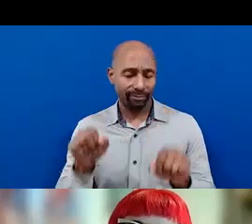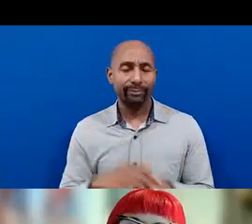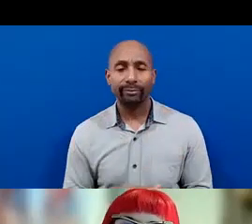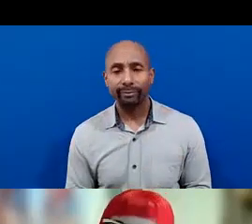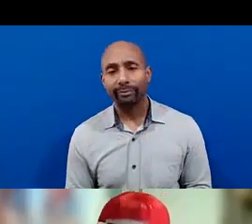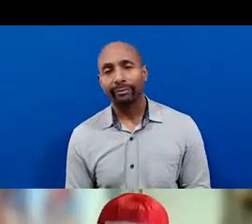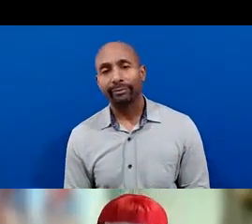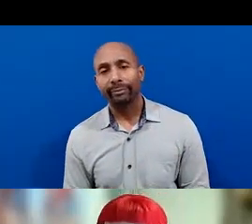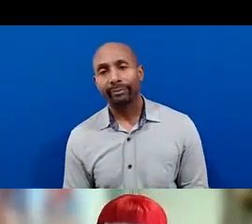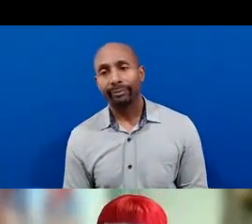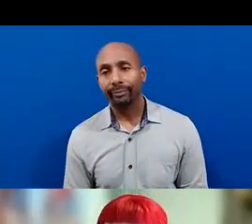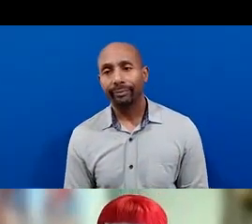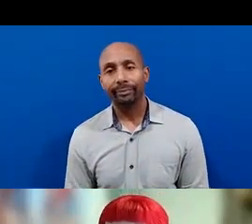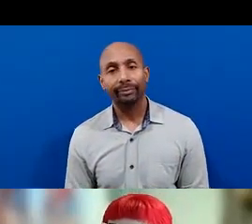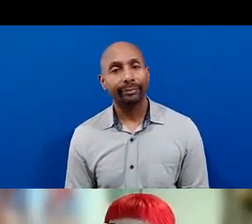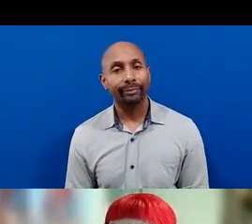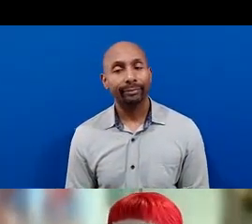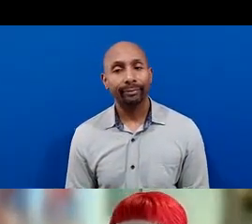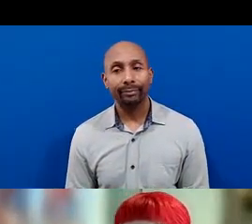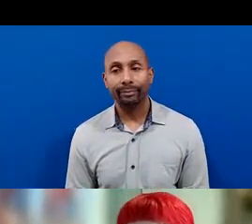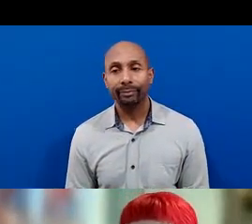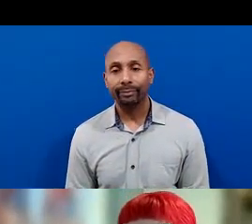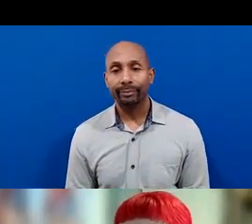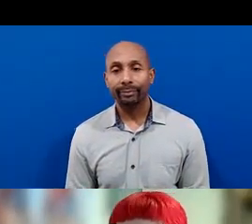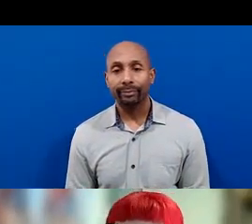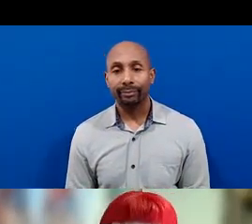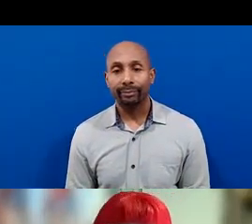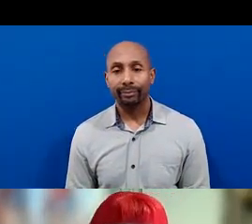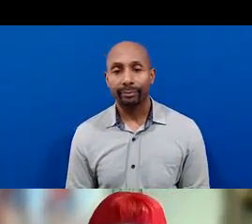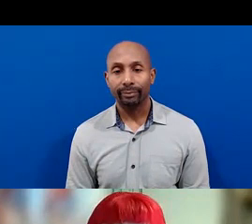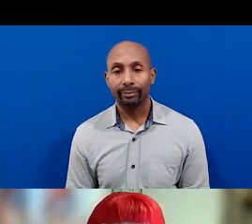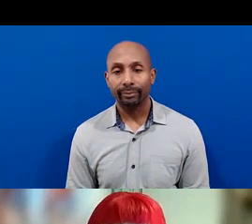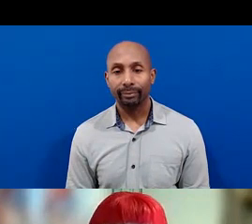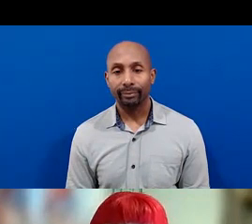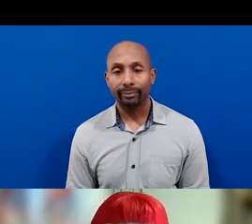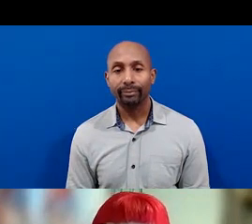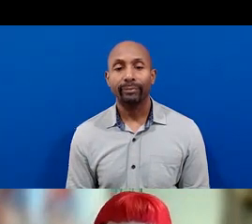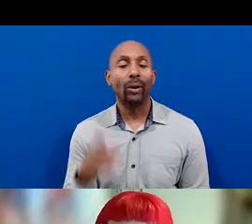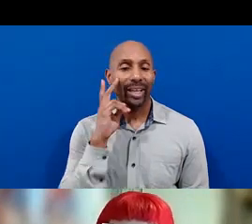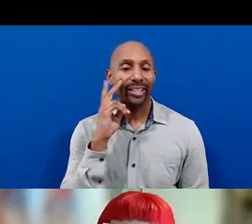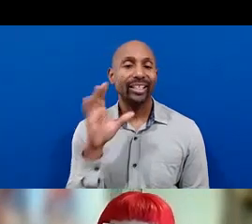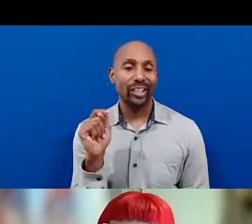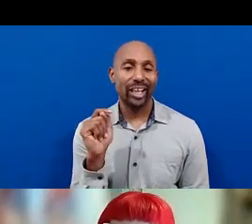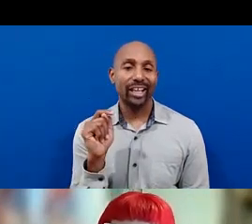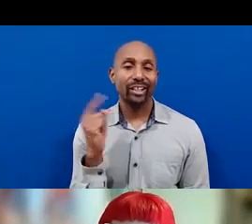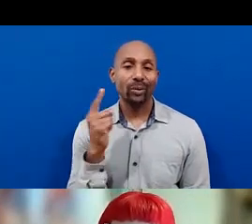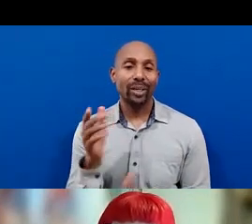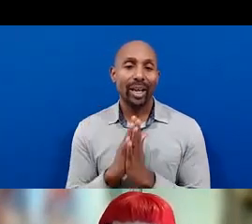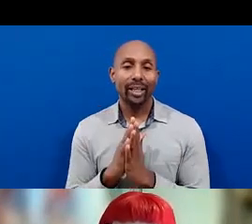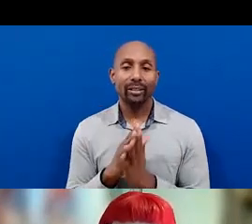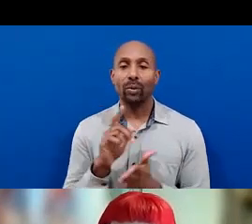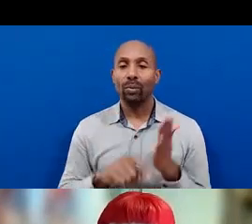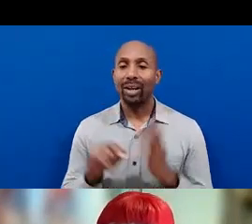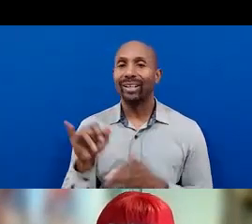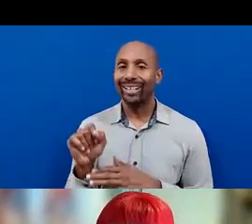So to compare, oh, yes, cool. Someone asked, what is long COVID? So long COVID